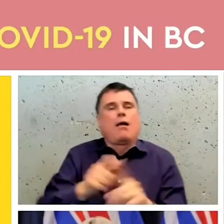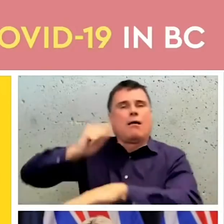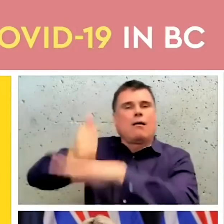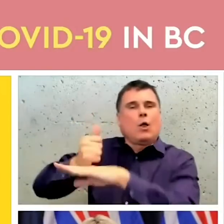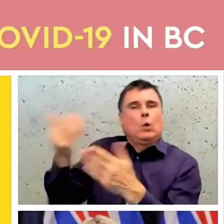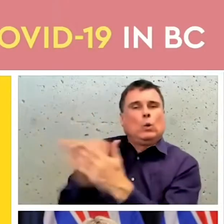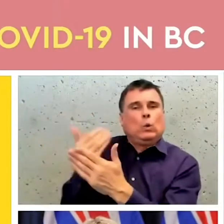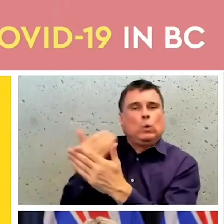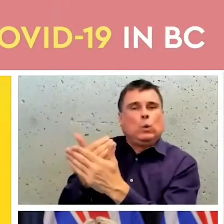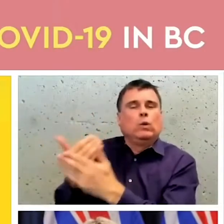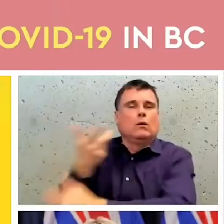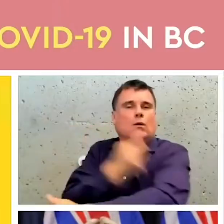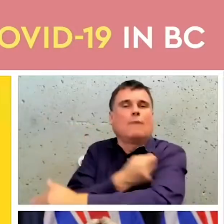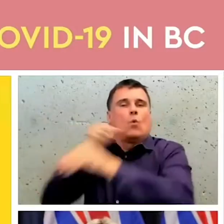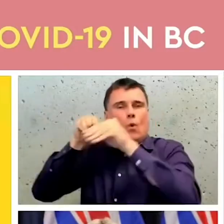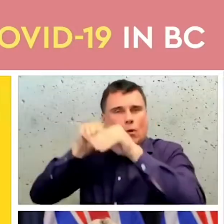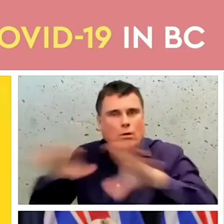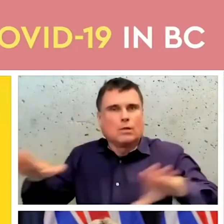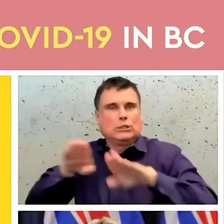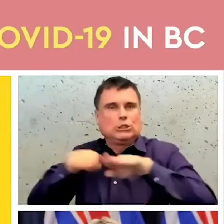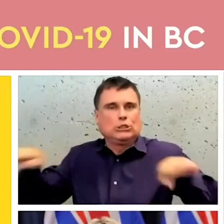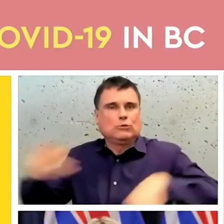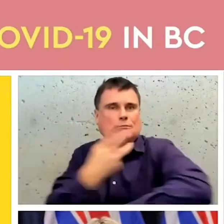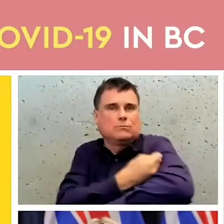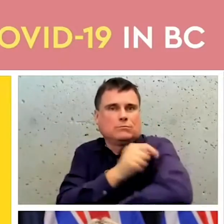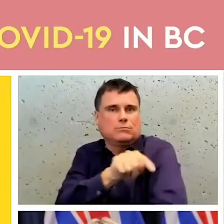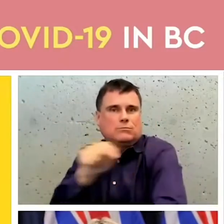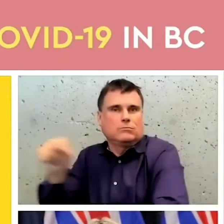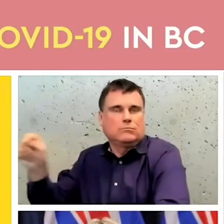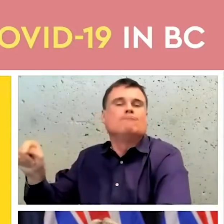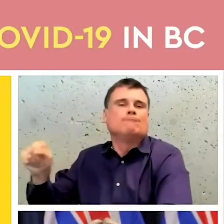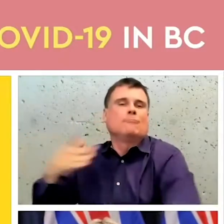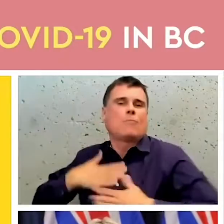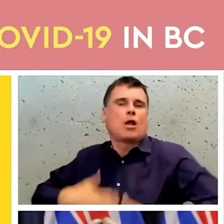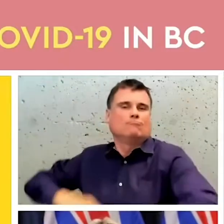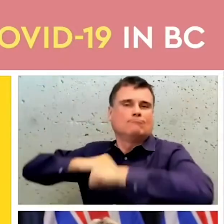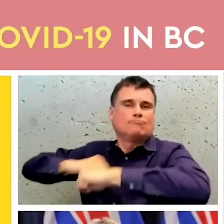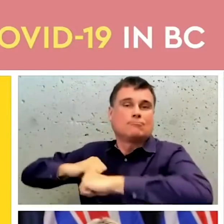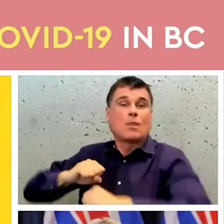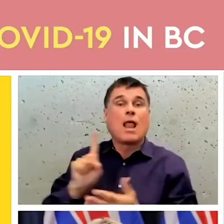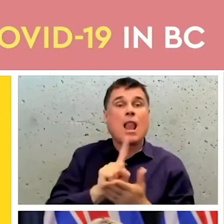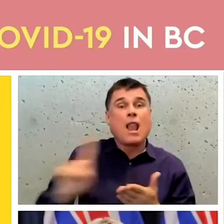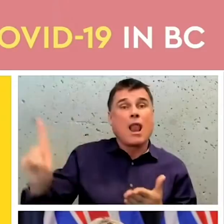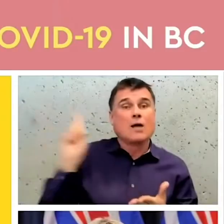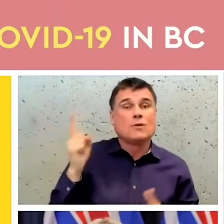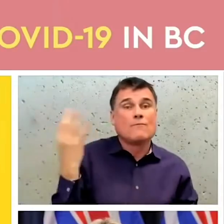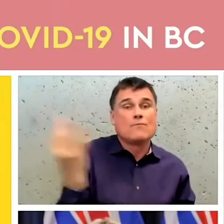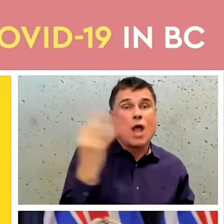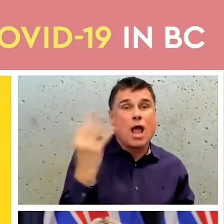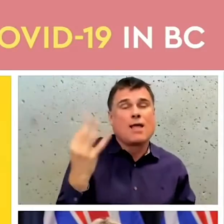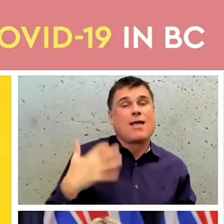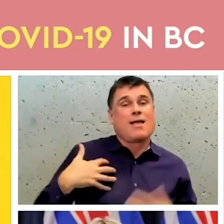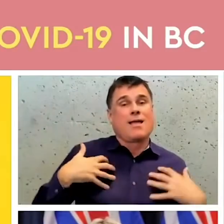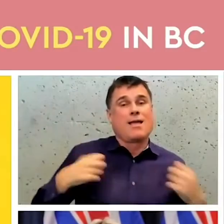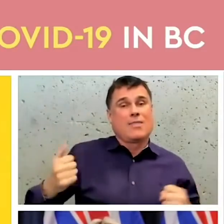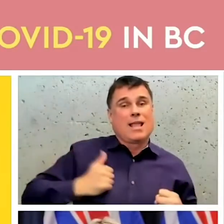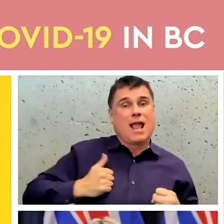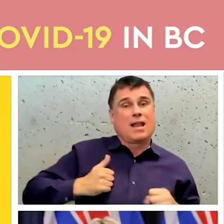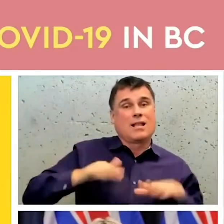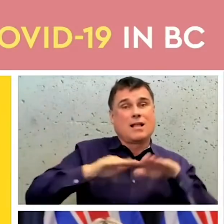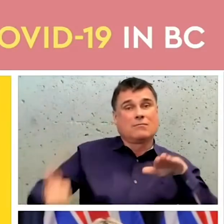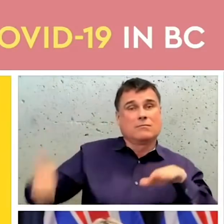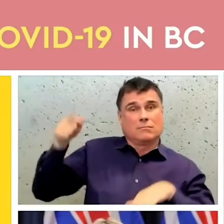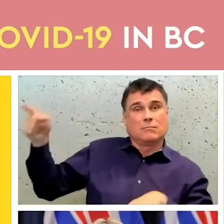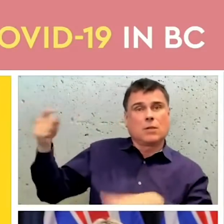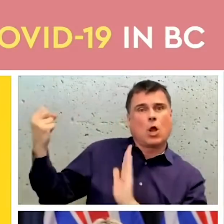COVID-19. And that is, as of Friday last week, Health Canada has approved for use the Pediatric